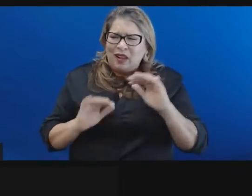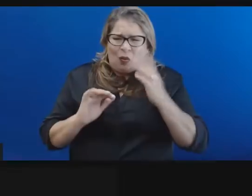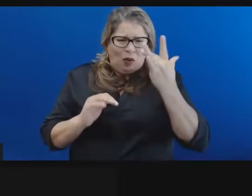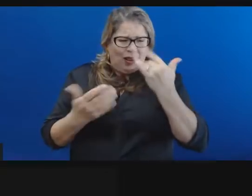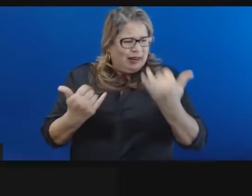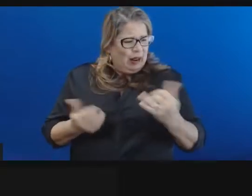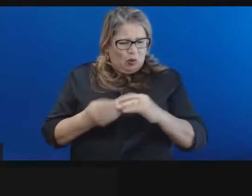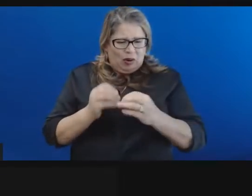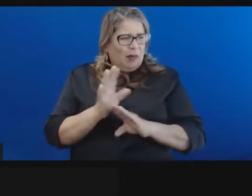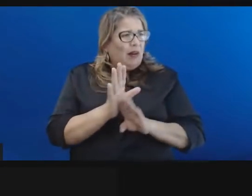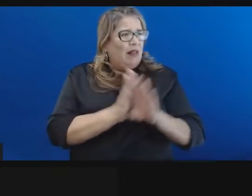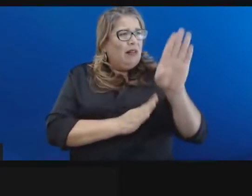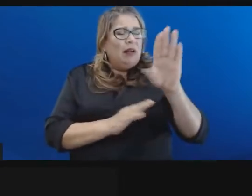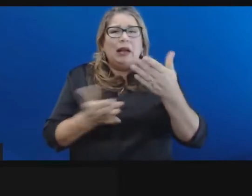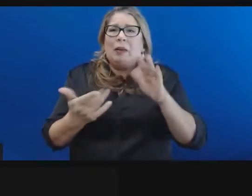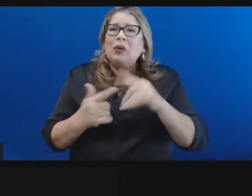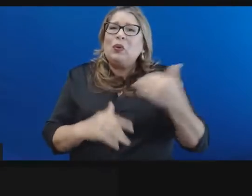so much.